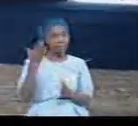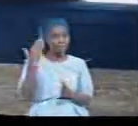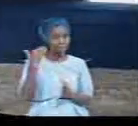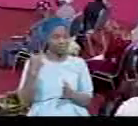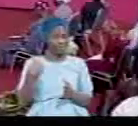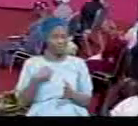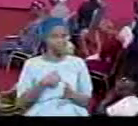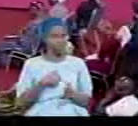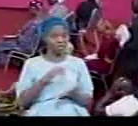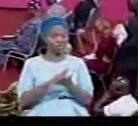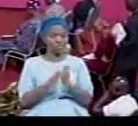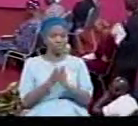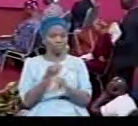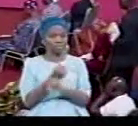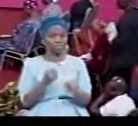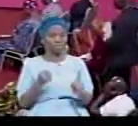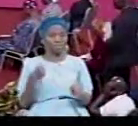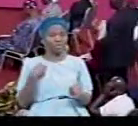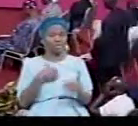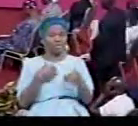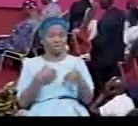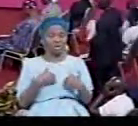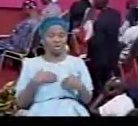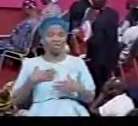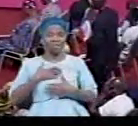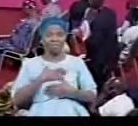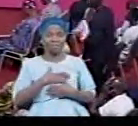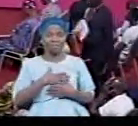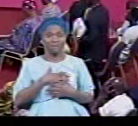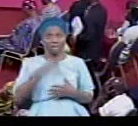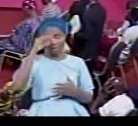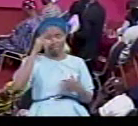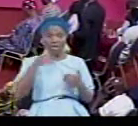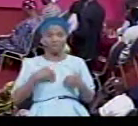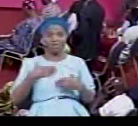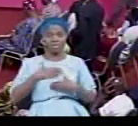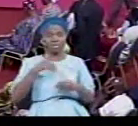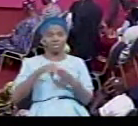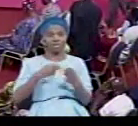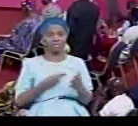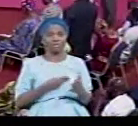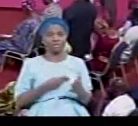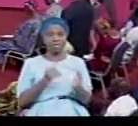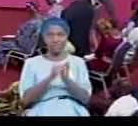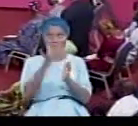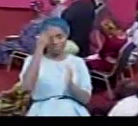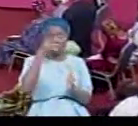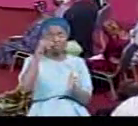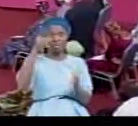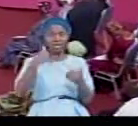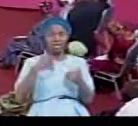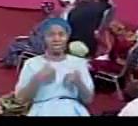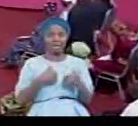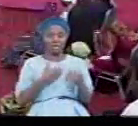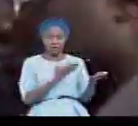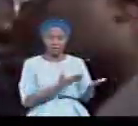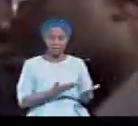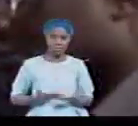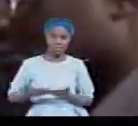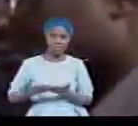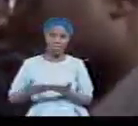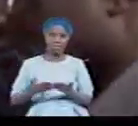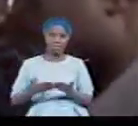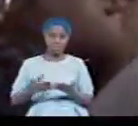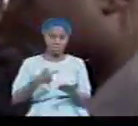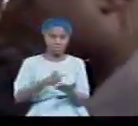had pleasure in us. That's why he brought the gospel to us and we received the gospel.